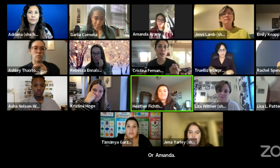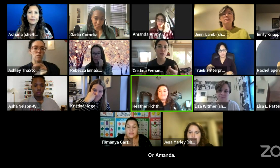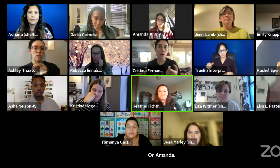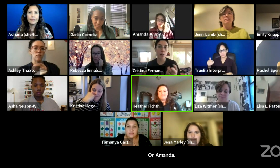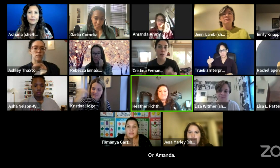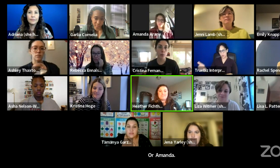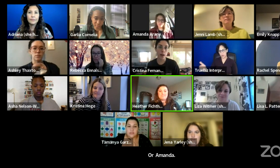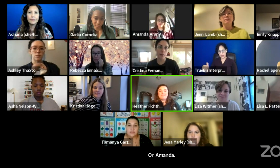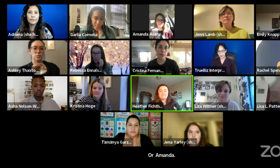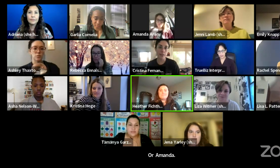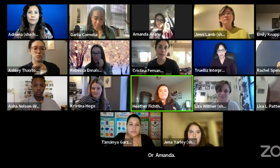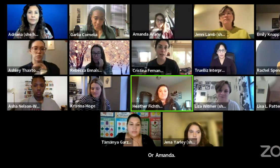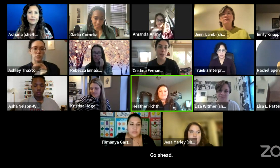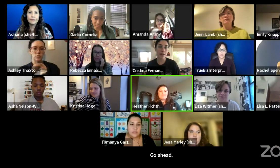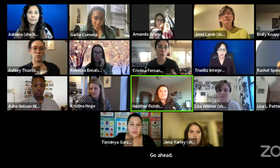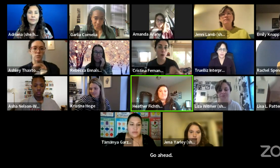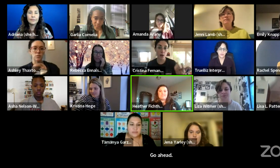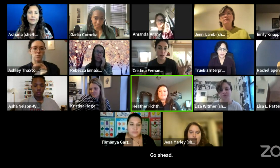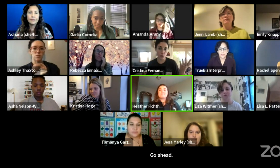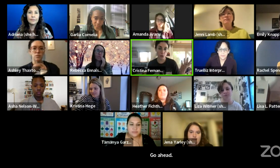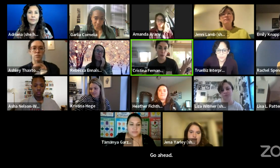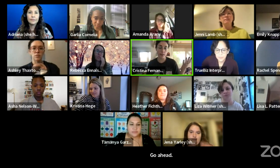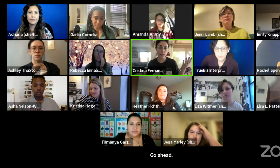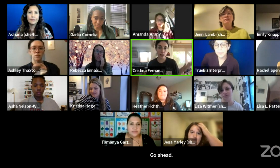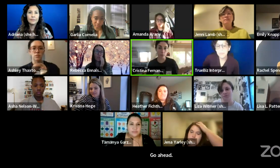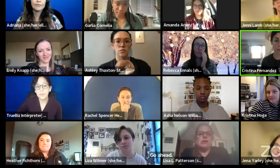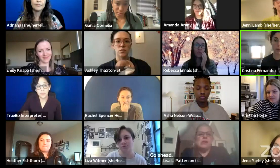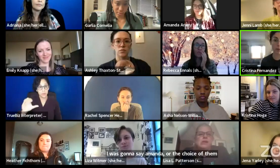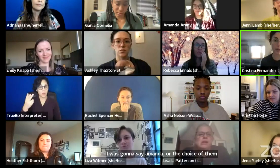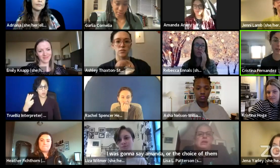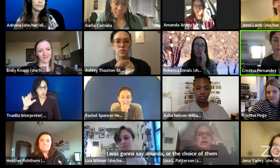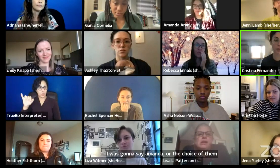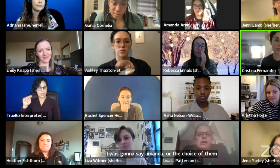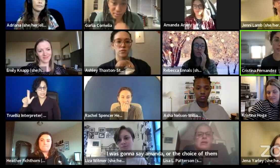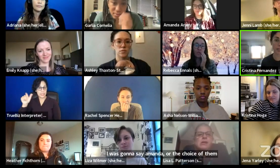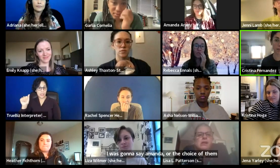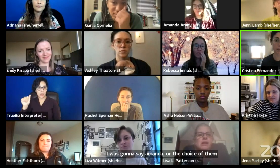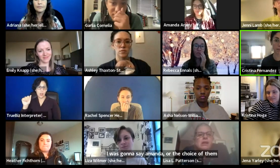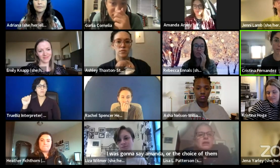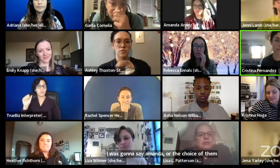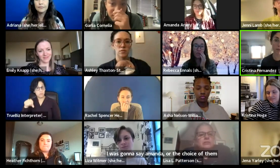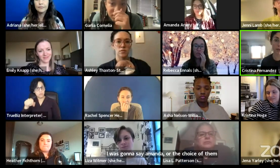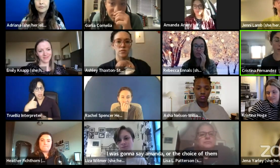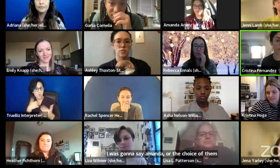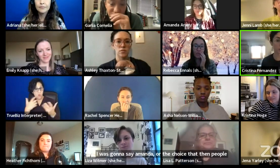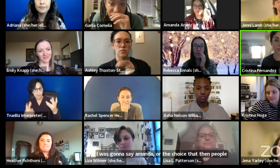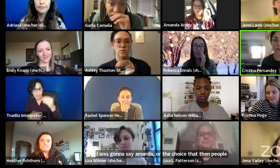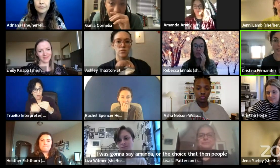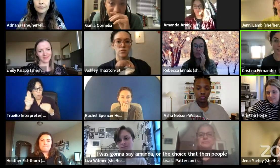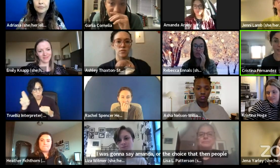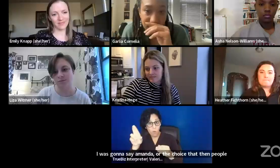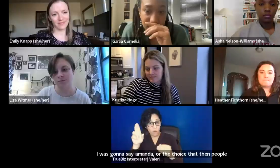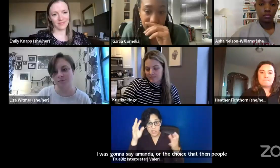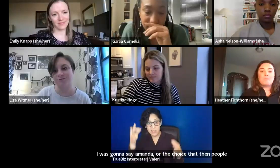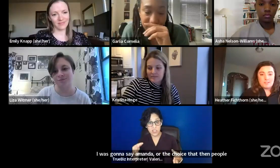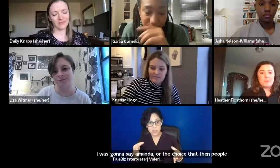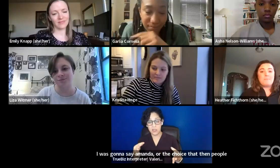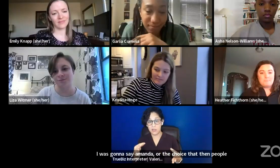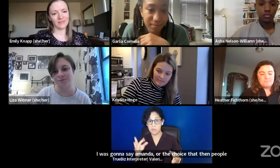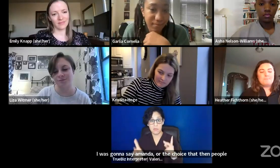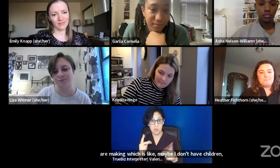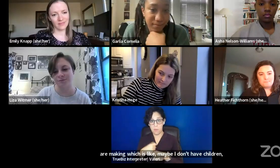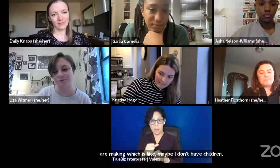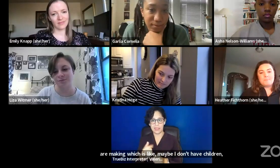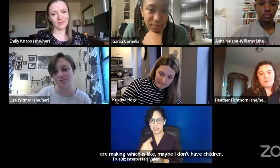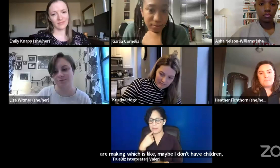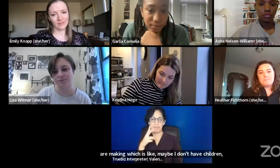Go ahead. I just had a follow-up. I was going to say, Amanda, or the choice that then people are making, which is like, maybe I don't have children, you know, which I've heard